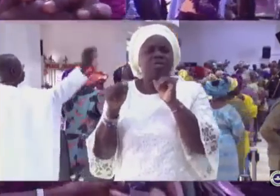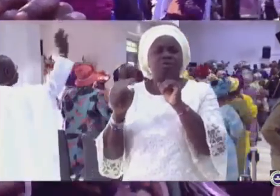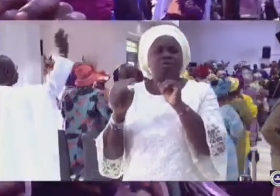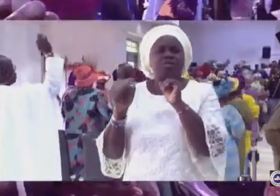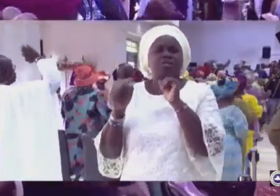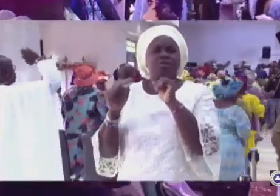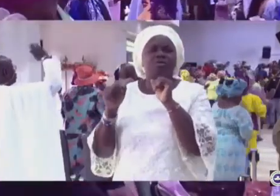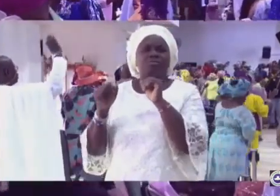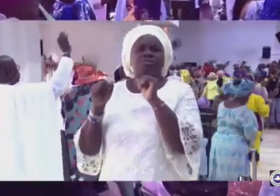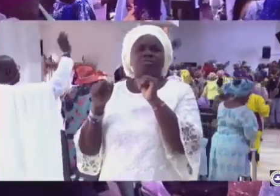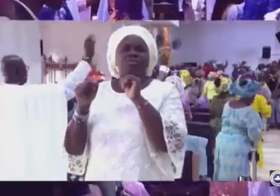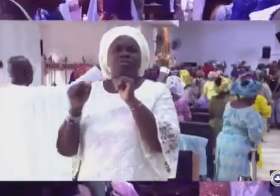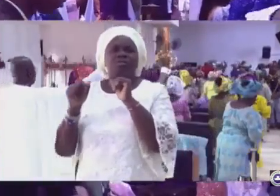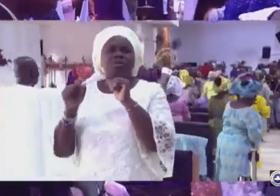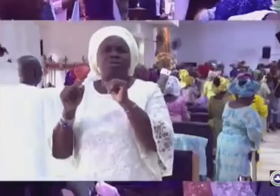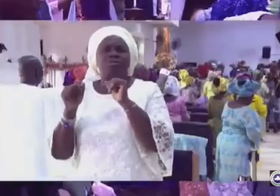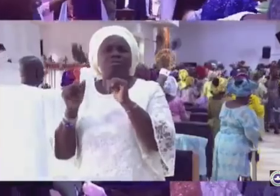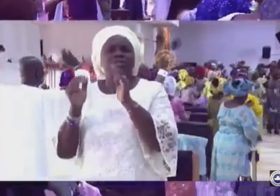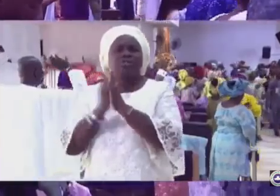Thank you,